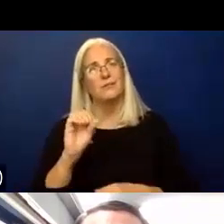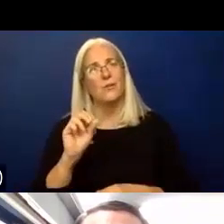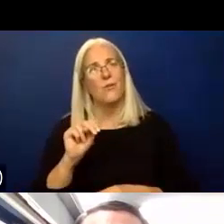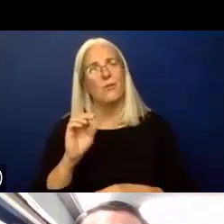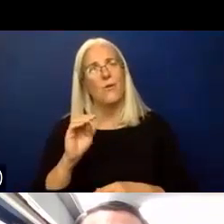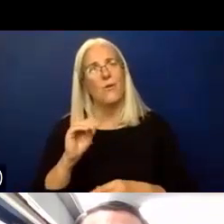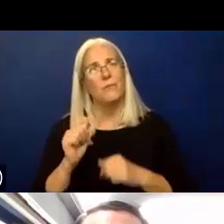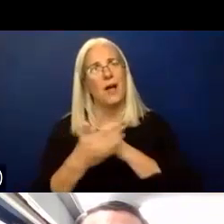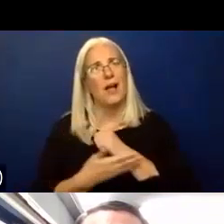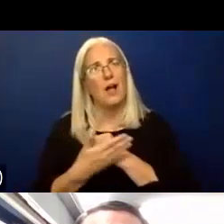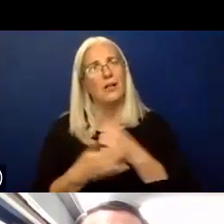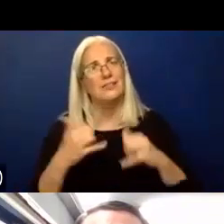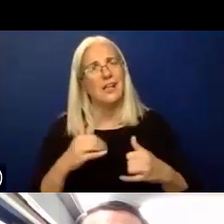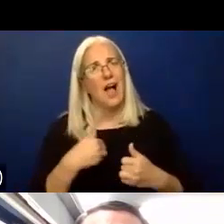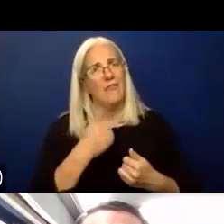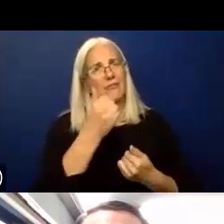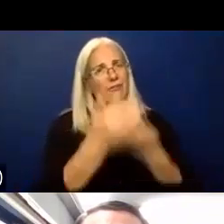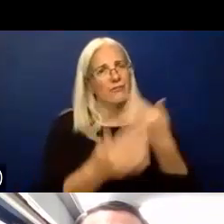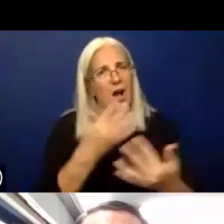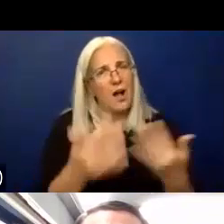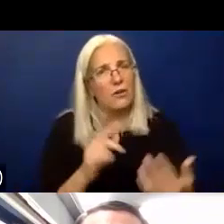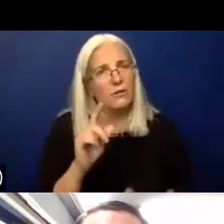successful, but I wanted to check and make sure I wasn't missing anything.